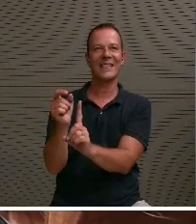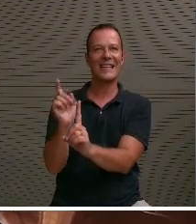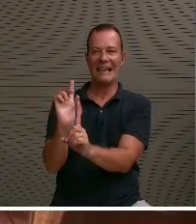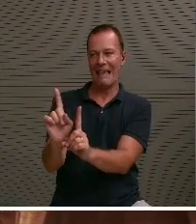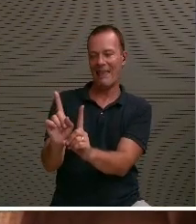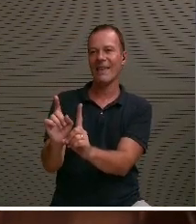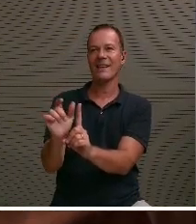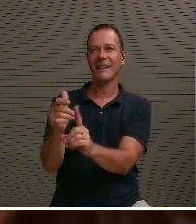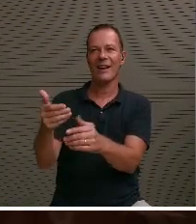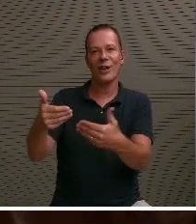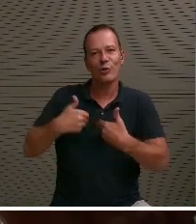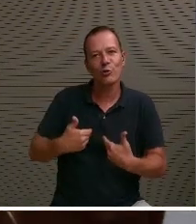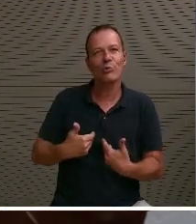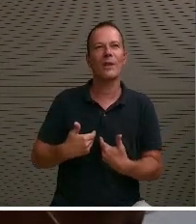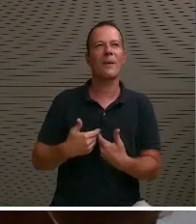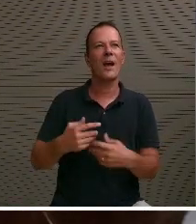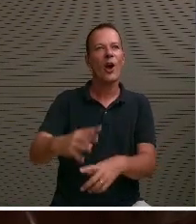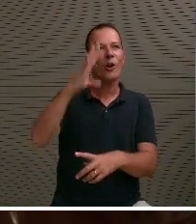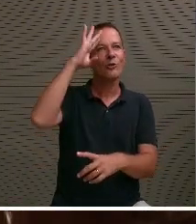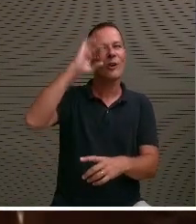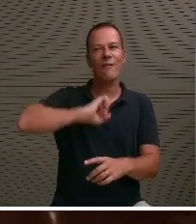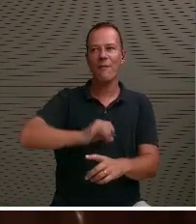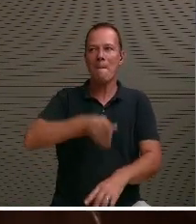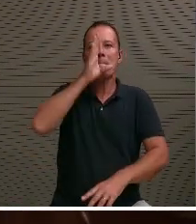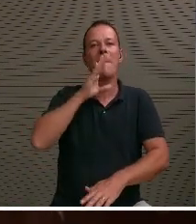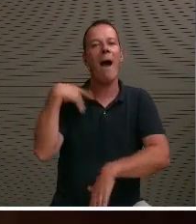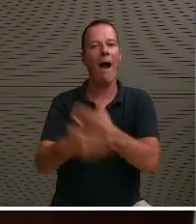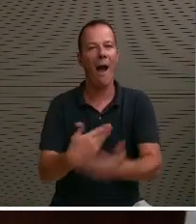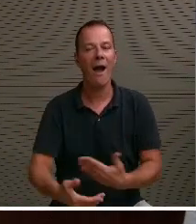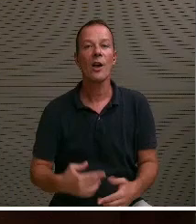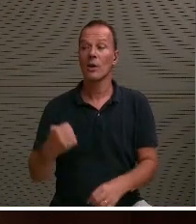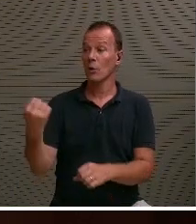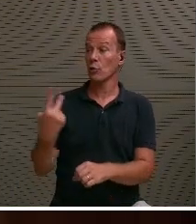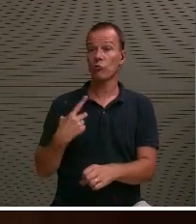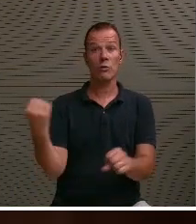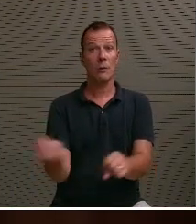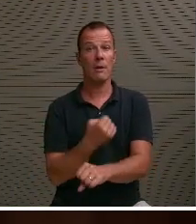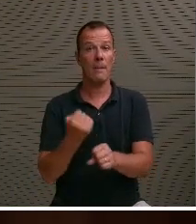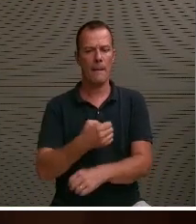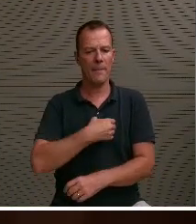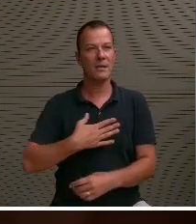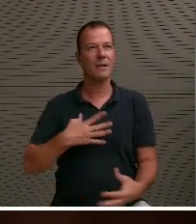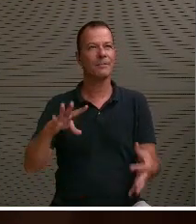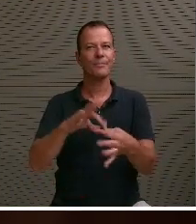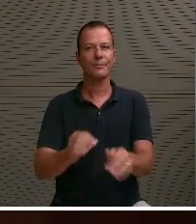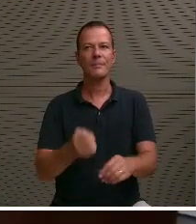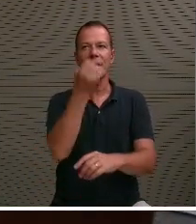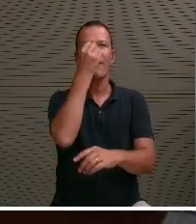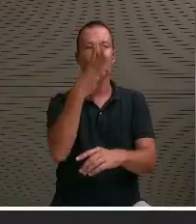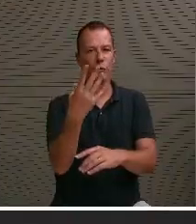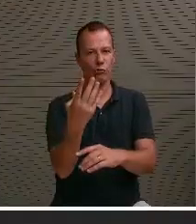practice. We start working in a company of forestry, sustainable management of